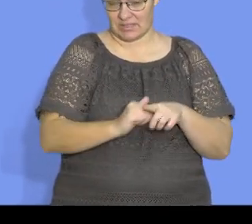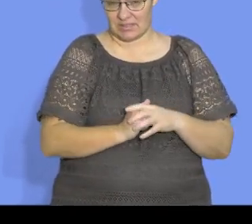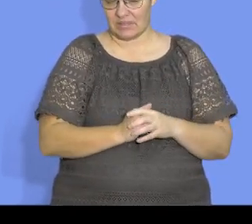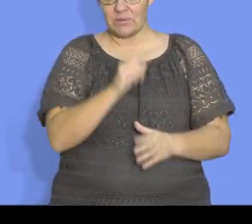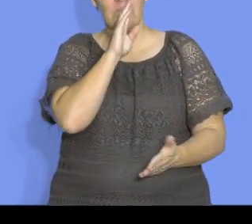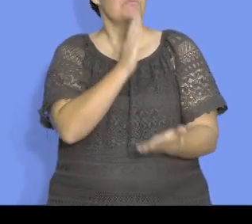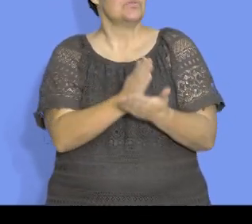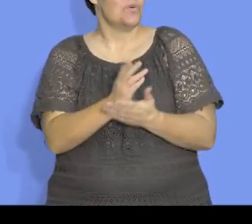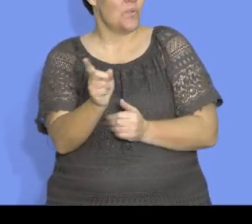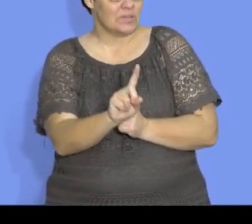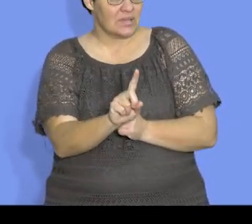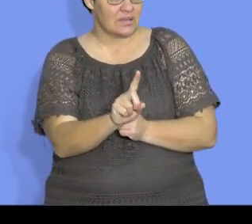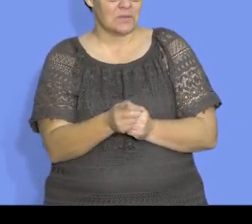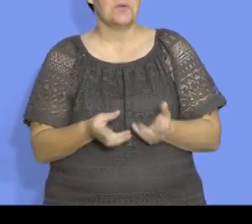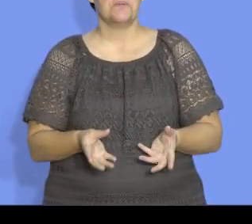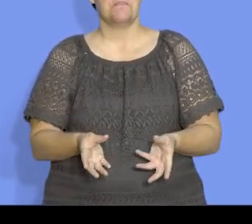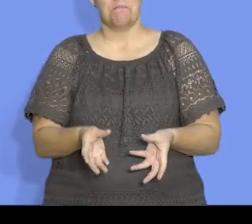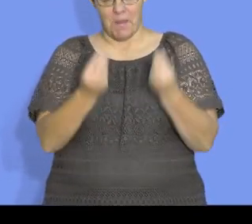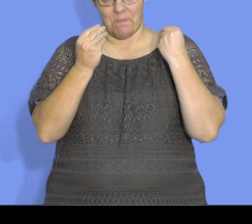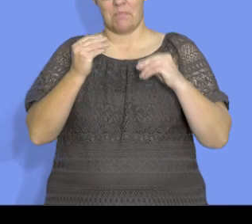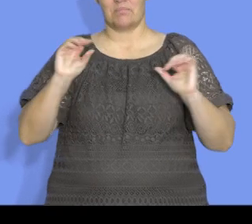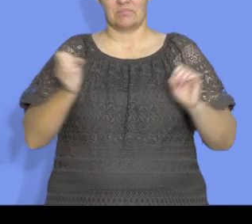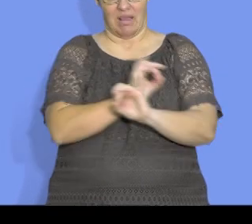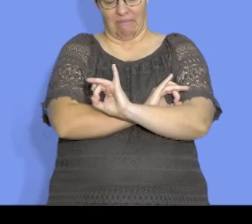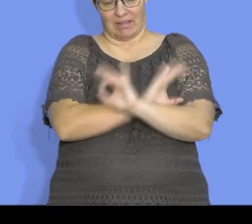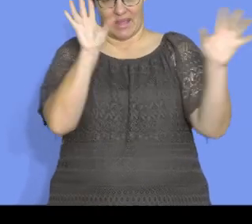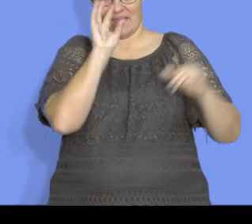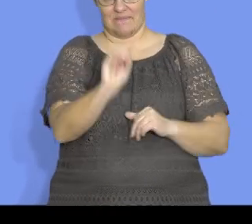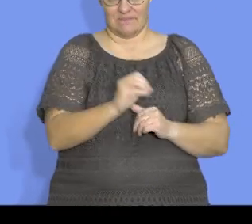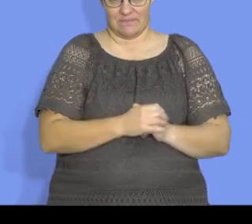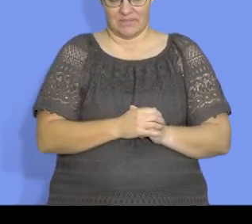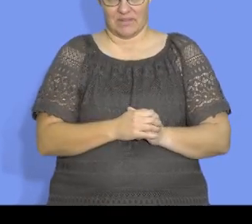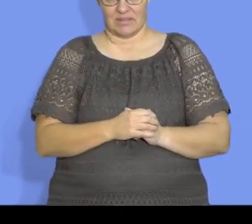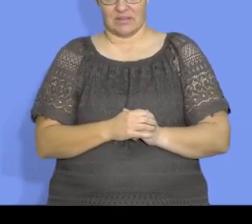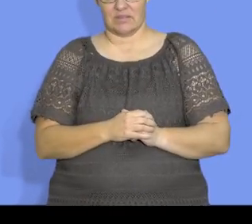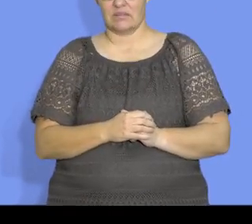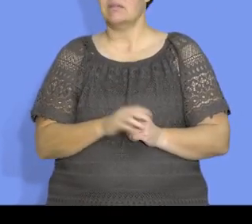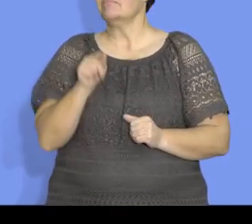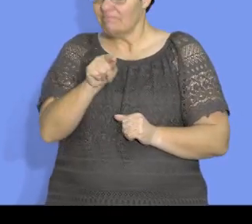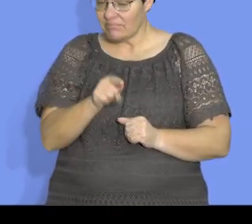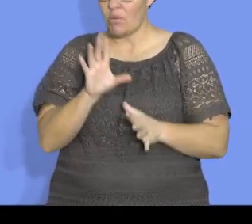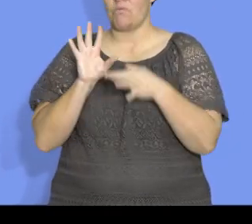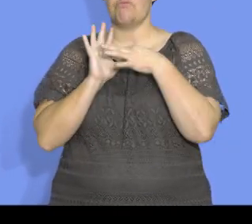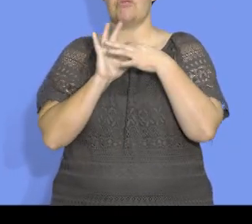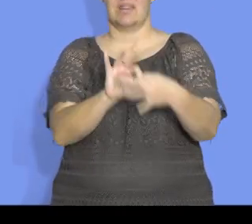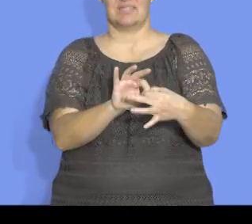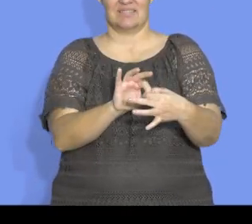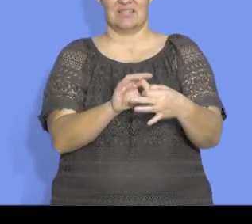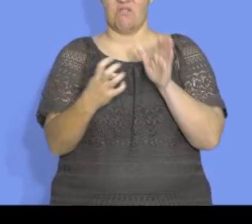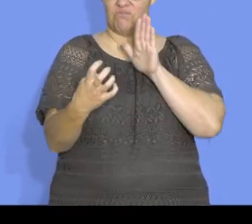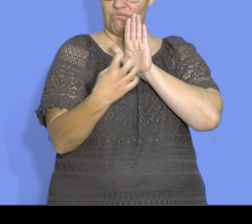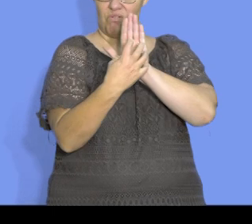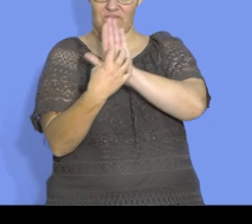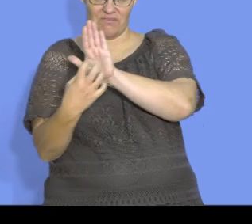and make sure that you've got this very well clearly sorted out. In that way, we can relate